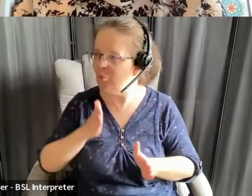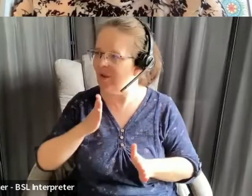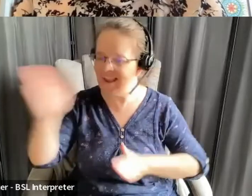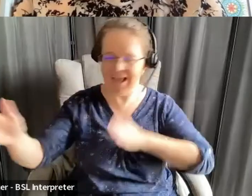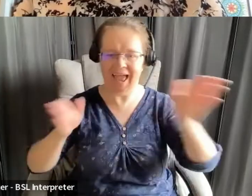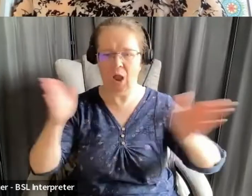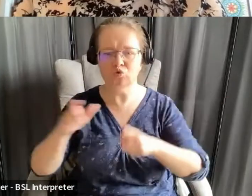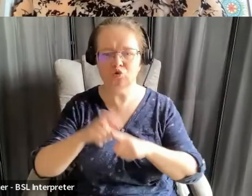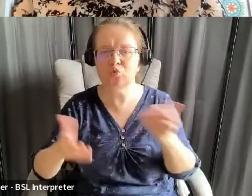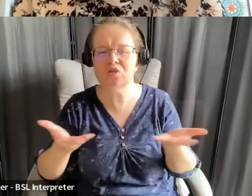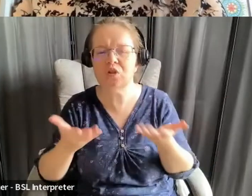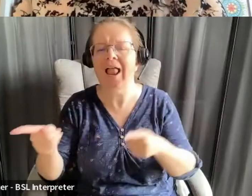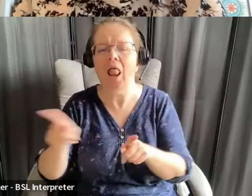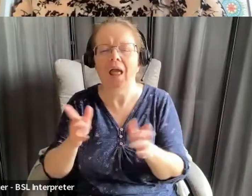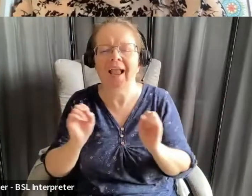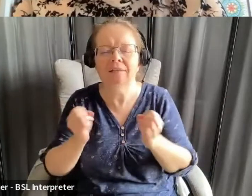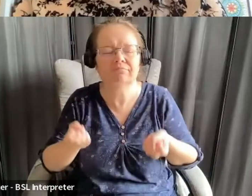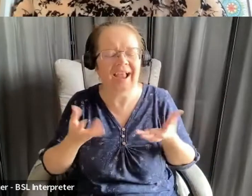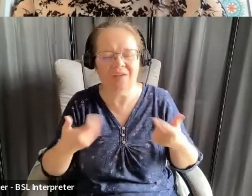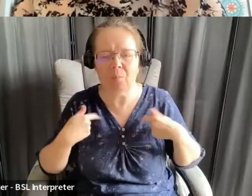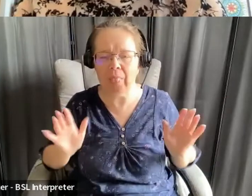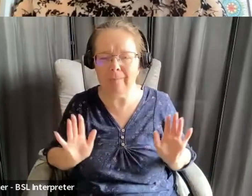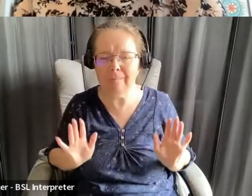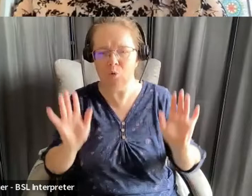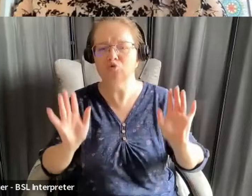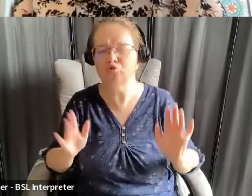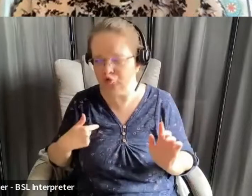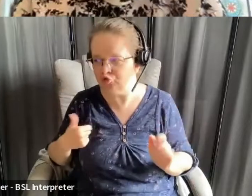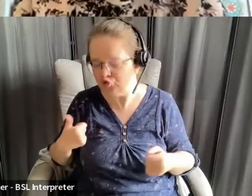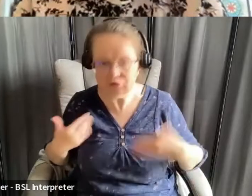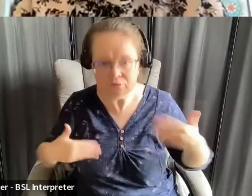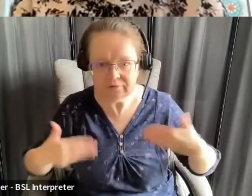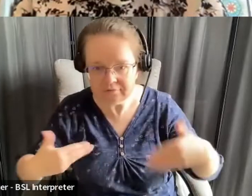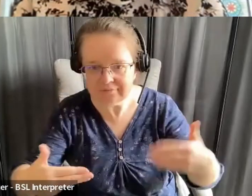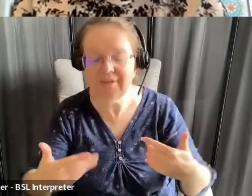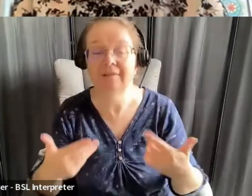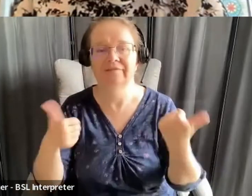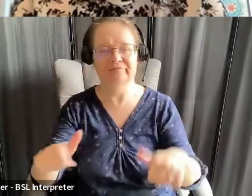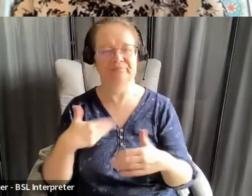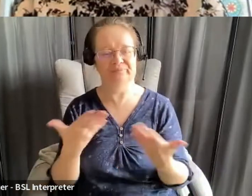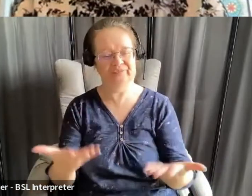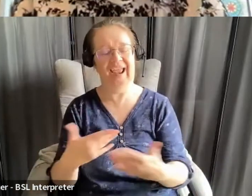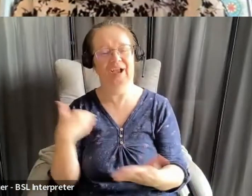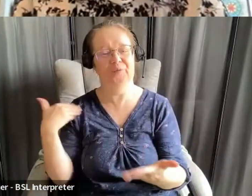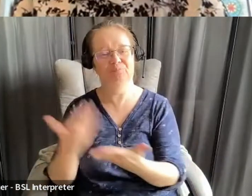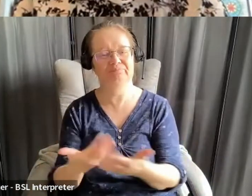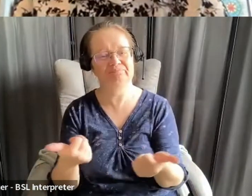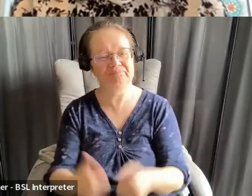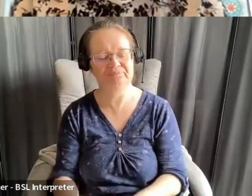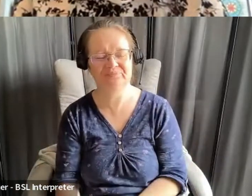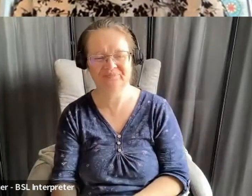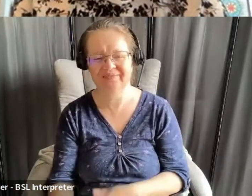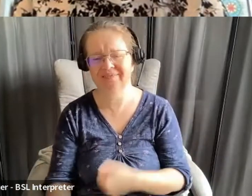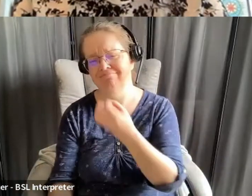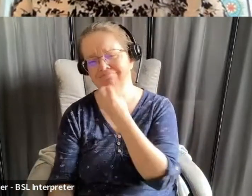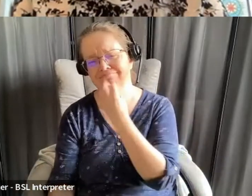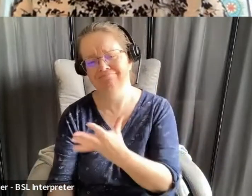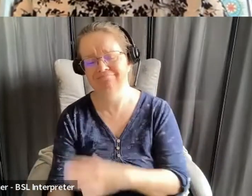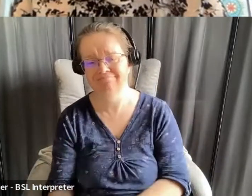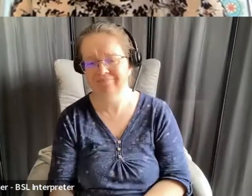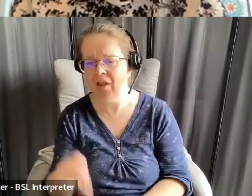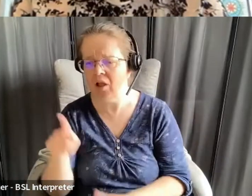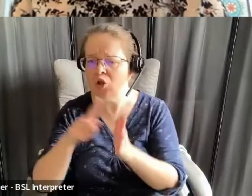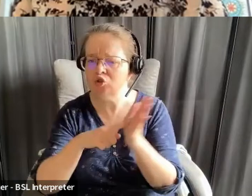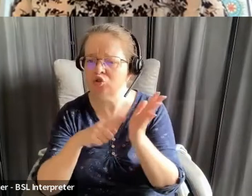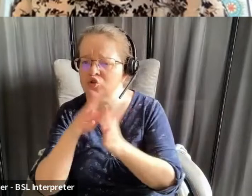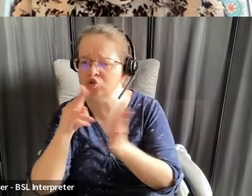something." So it just gave me that push that I needed to be where I am now. Fantastic. John here is